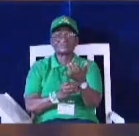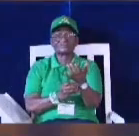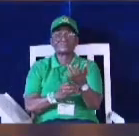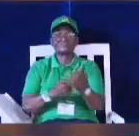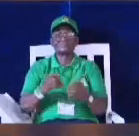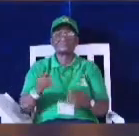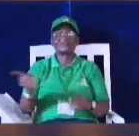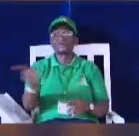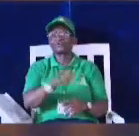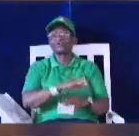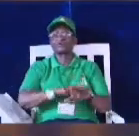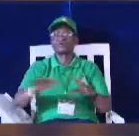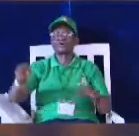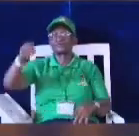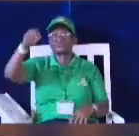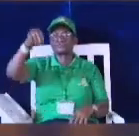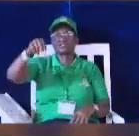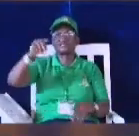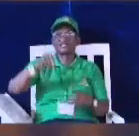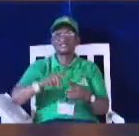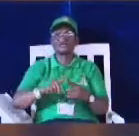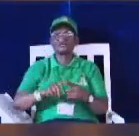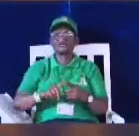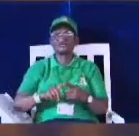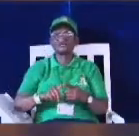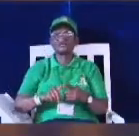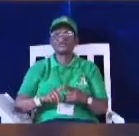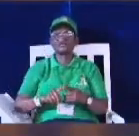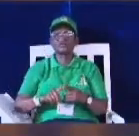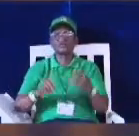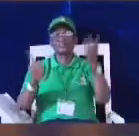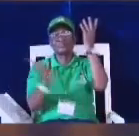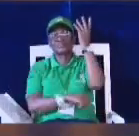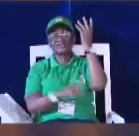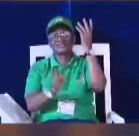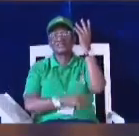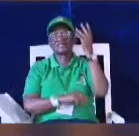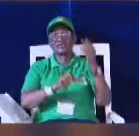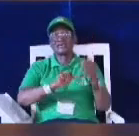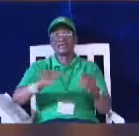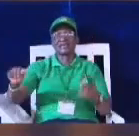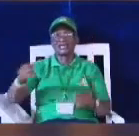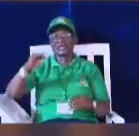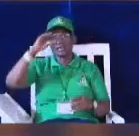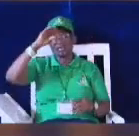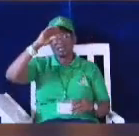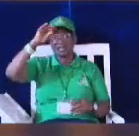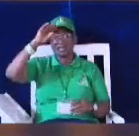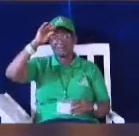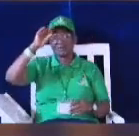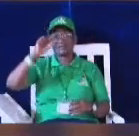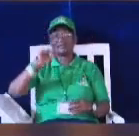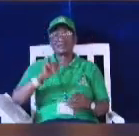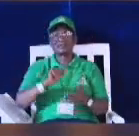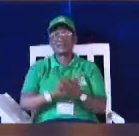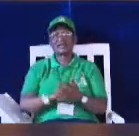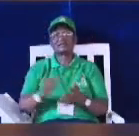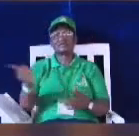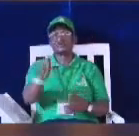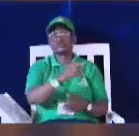You don't need to beat a man that you want to